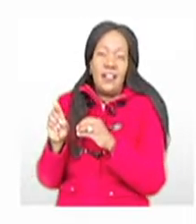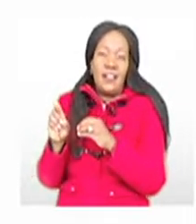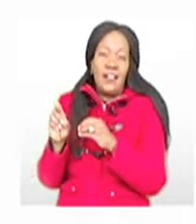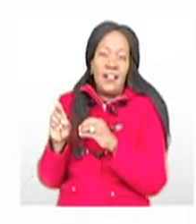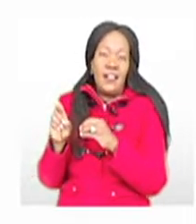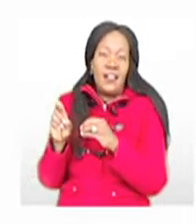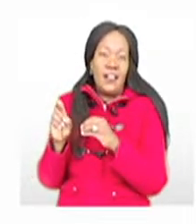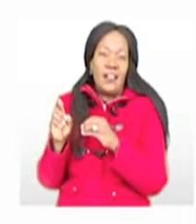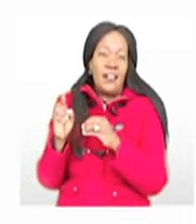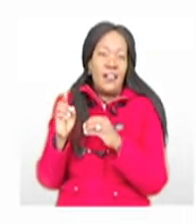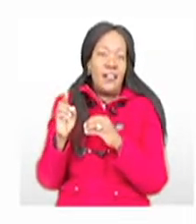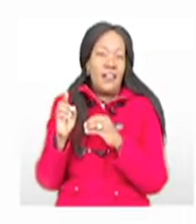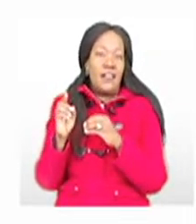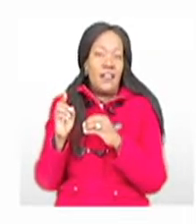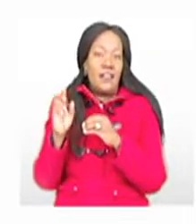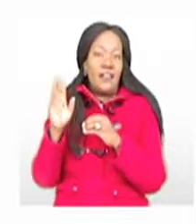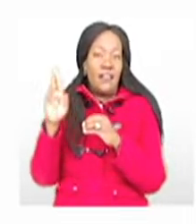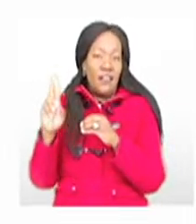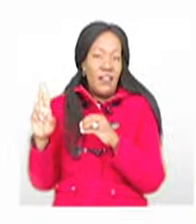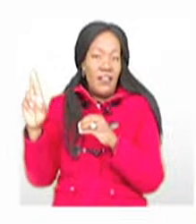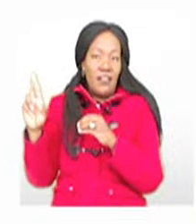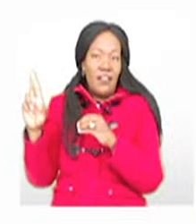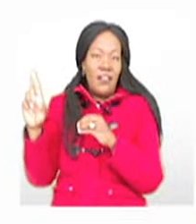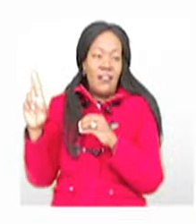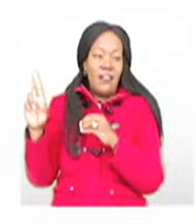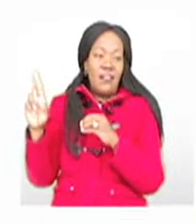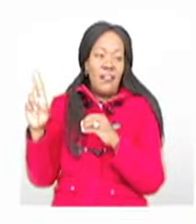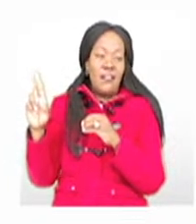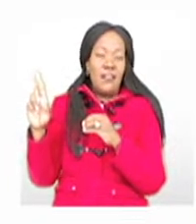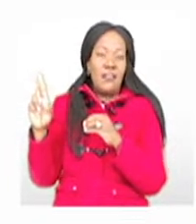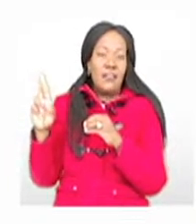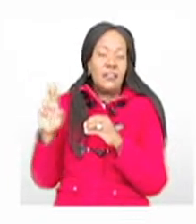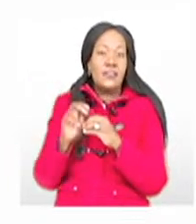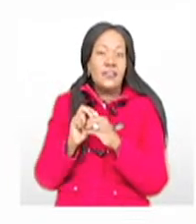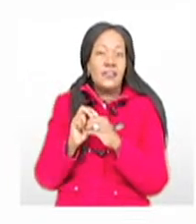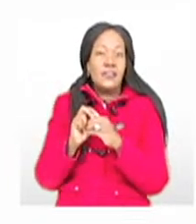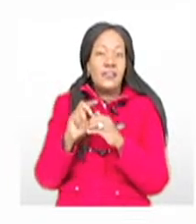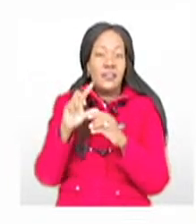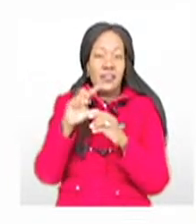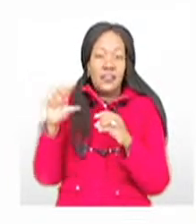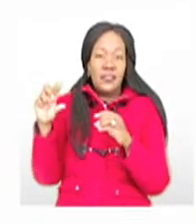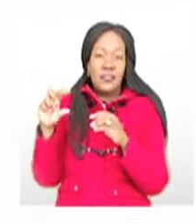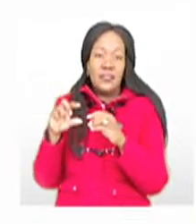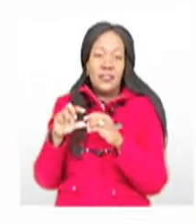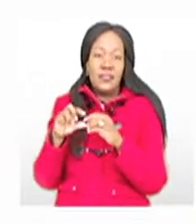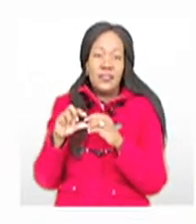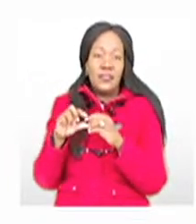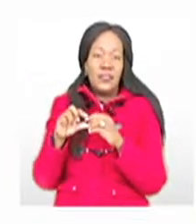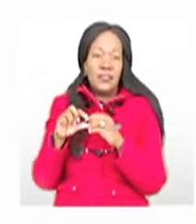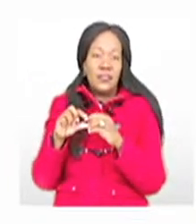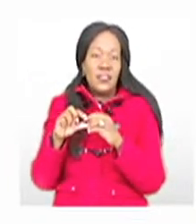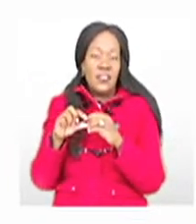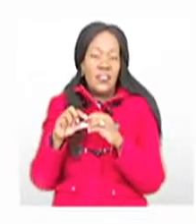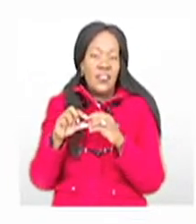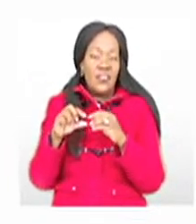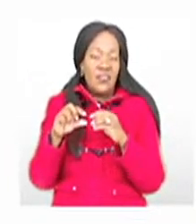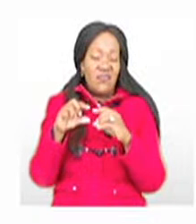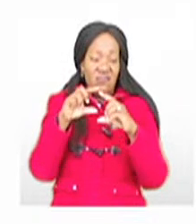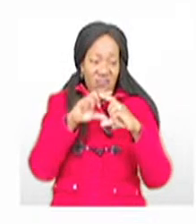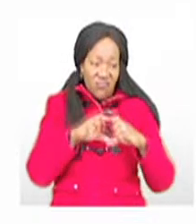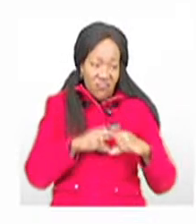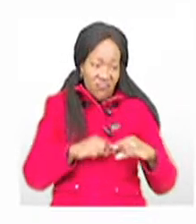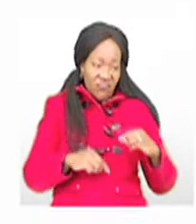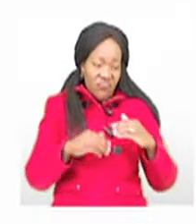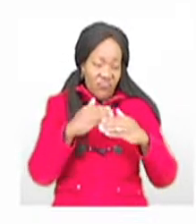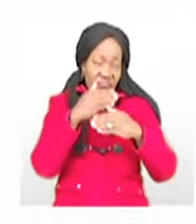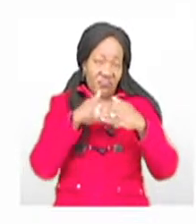On the right-hand side in the second row. Let's look at the bottom